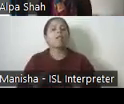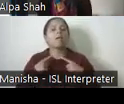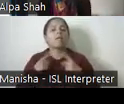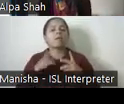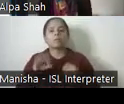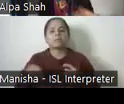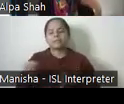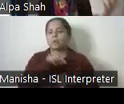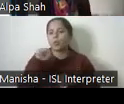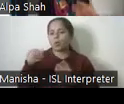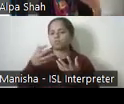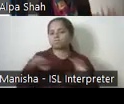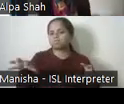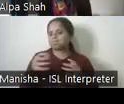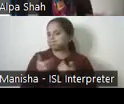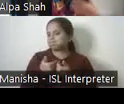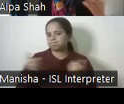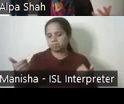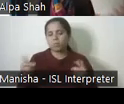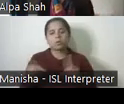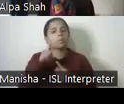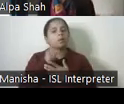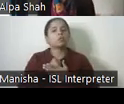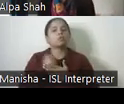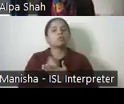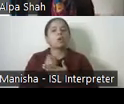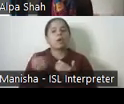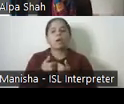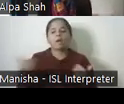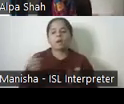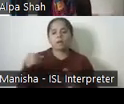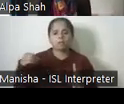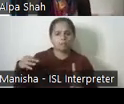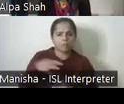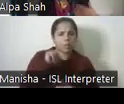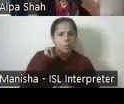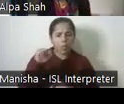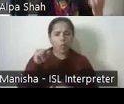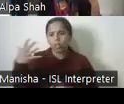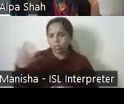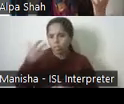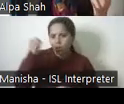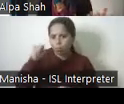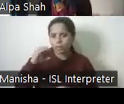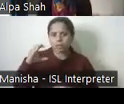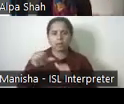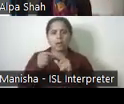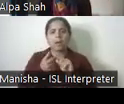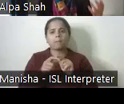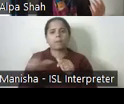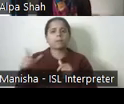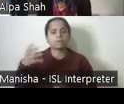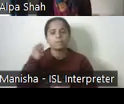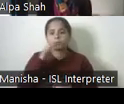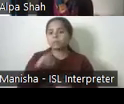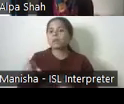state away. They've tried to also fight to keep away the influence of capital. They've often taken up arms to do so,